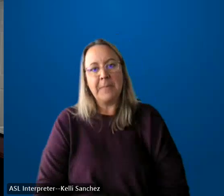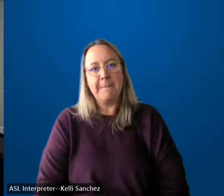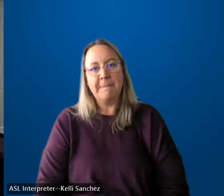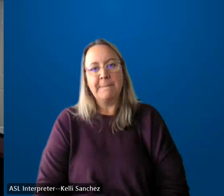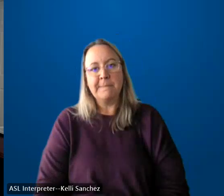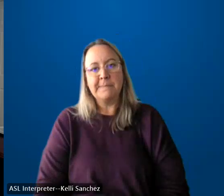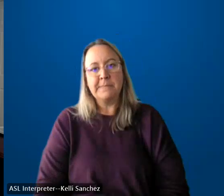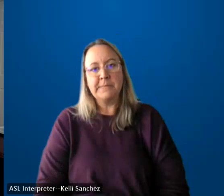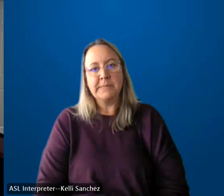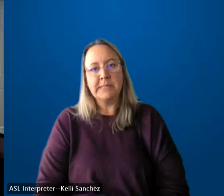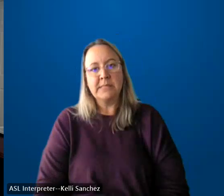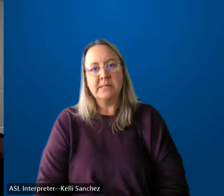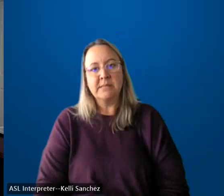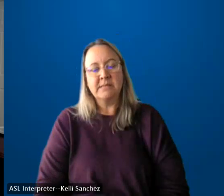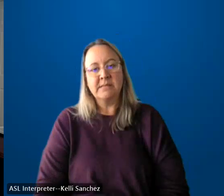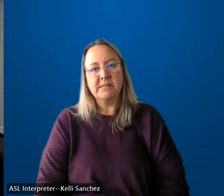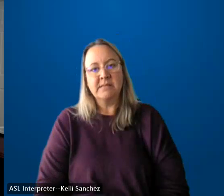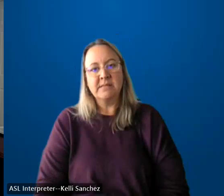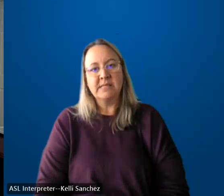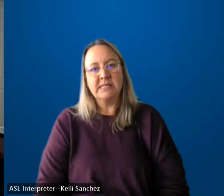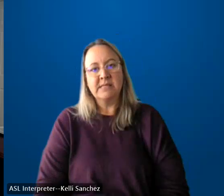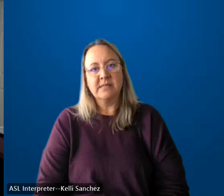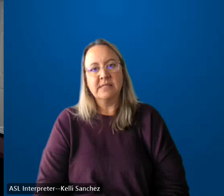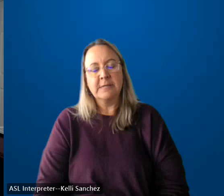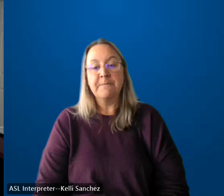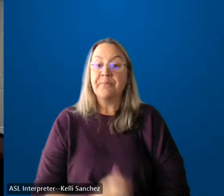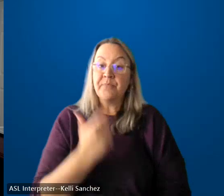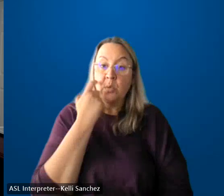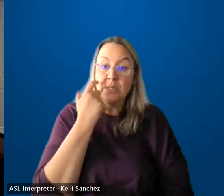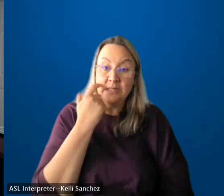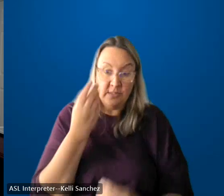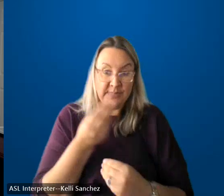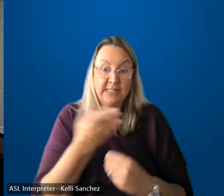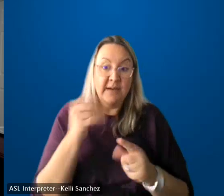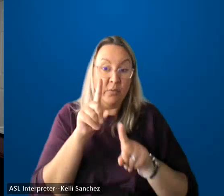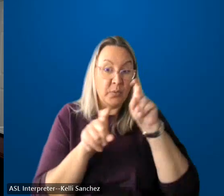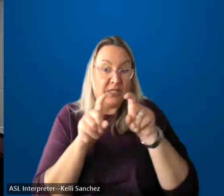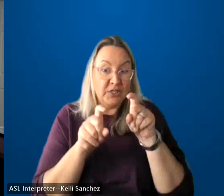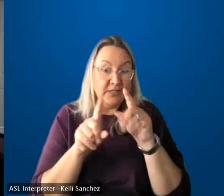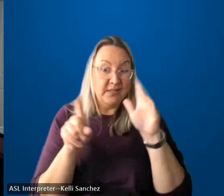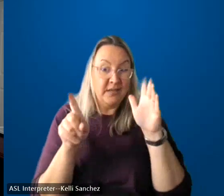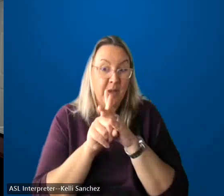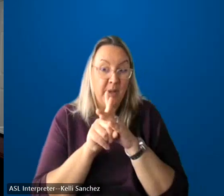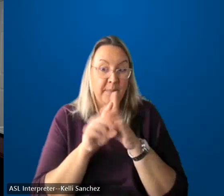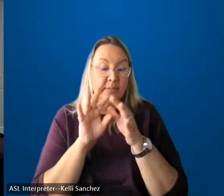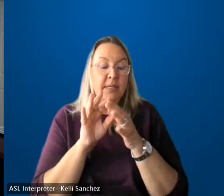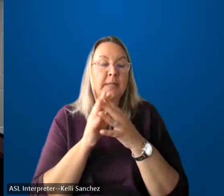I've raised a lot of different questions recently, especially around